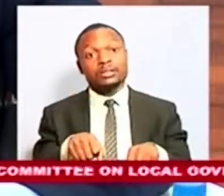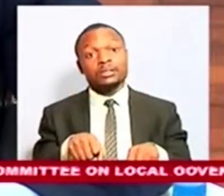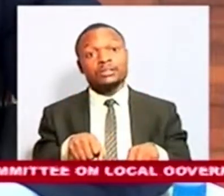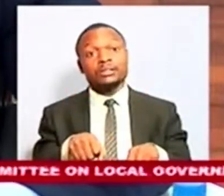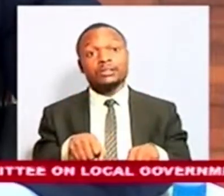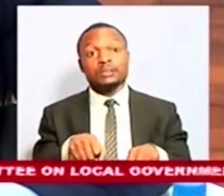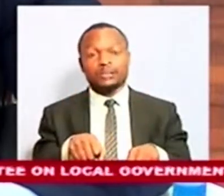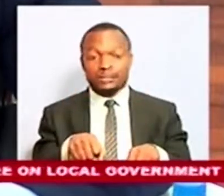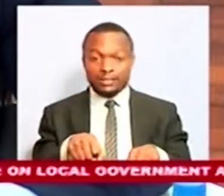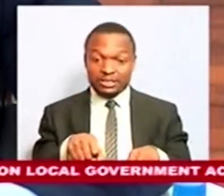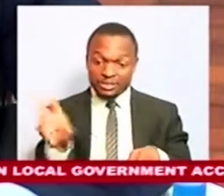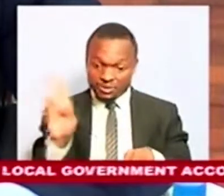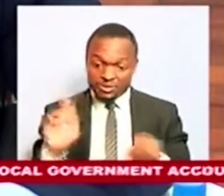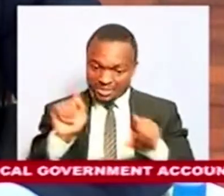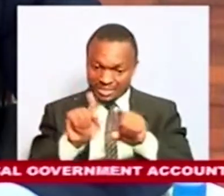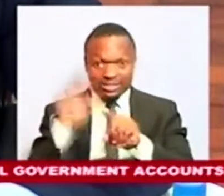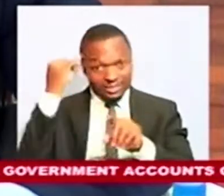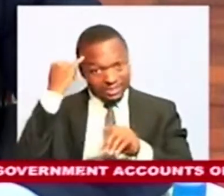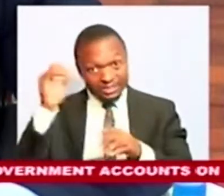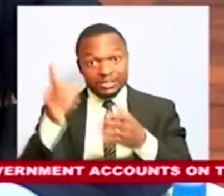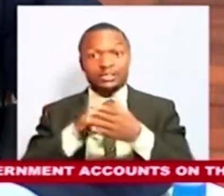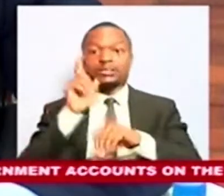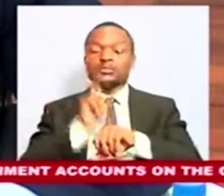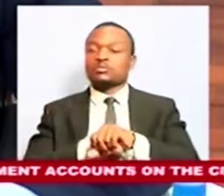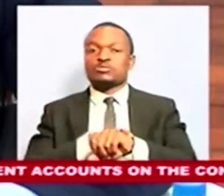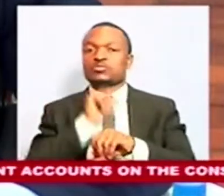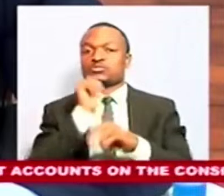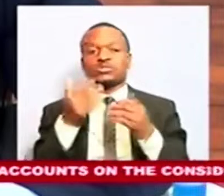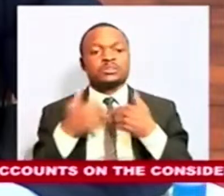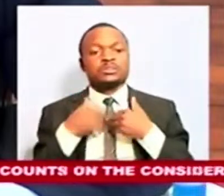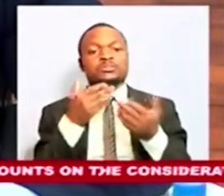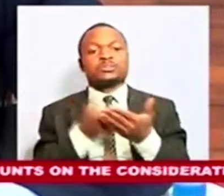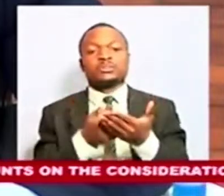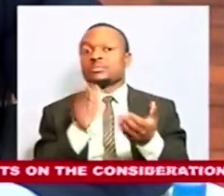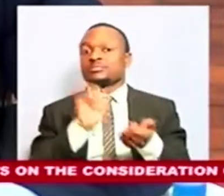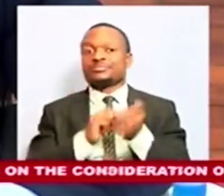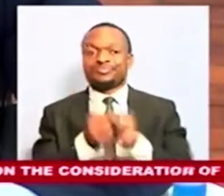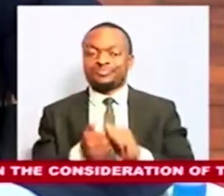of an idea, I'm sure next time you will not be having these challenges.